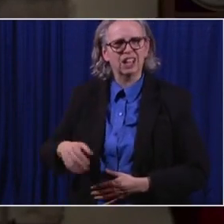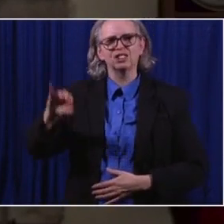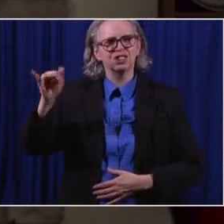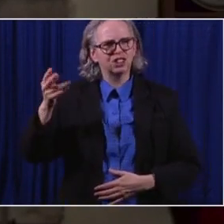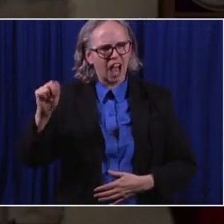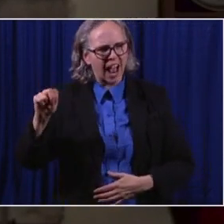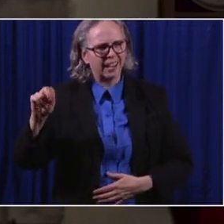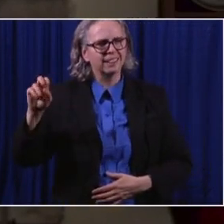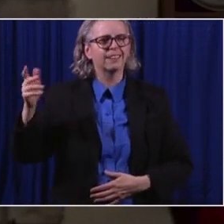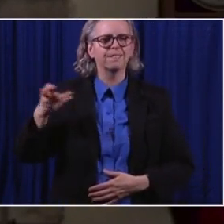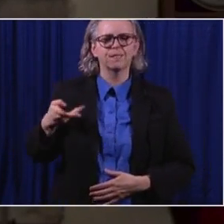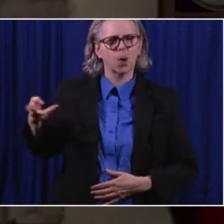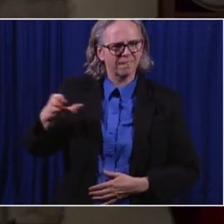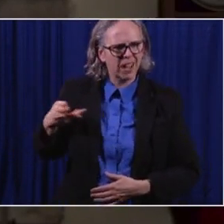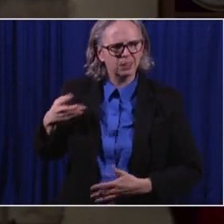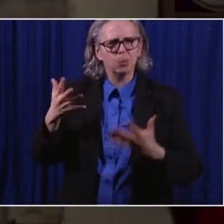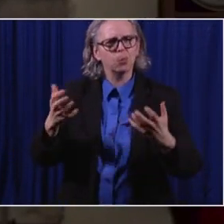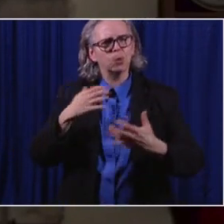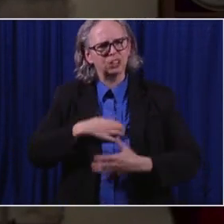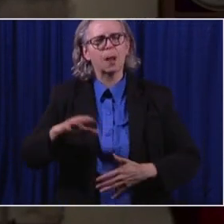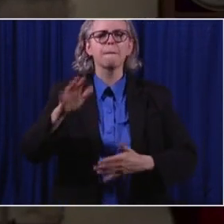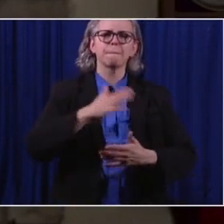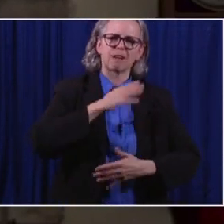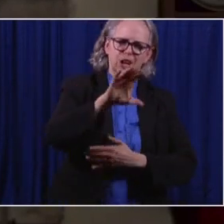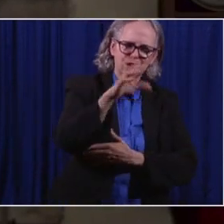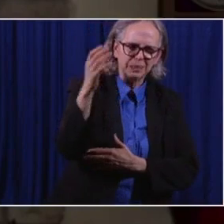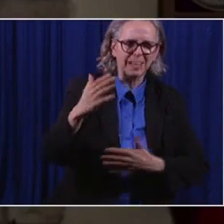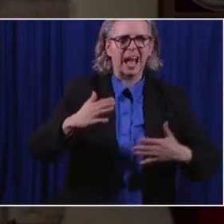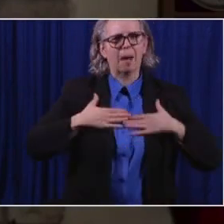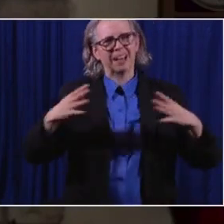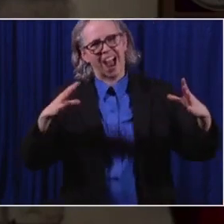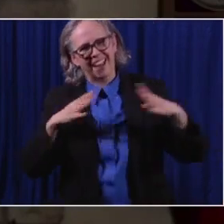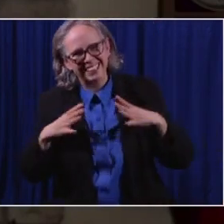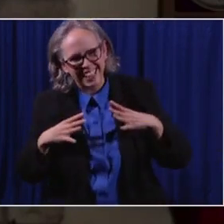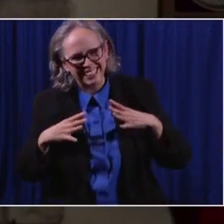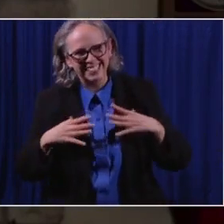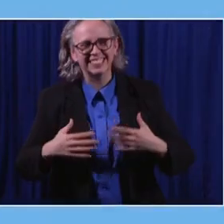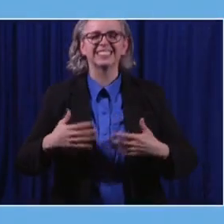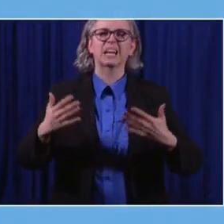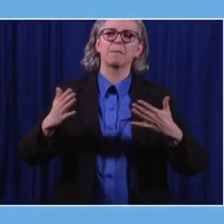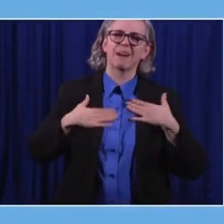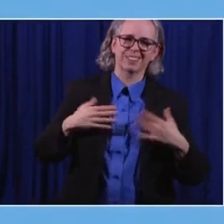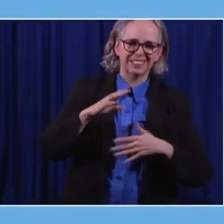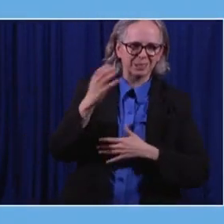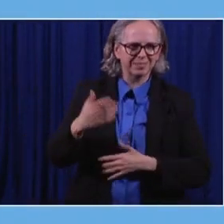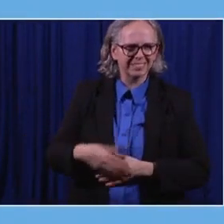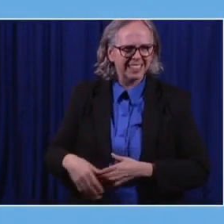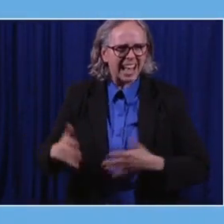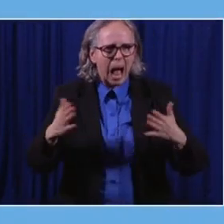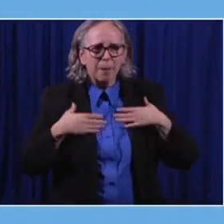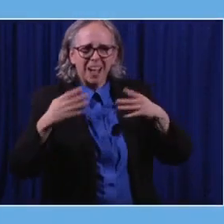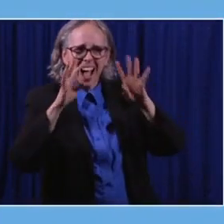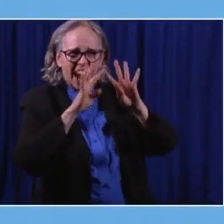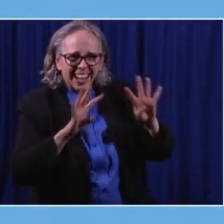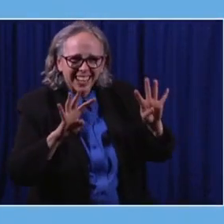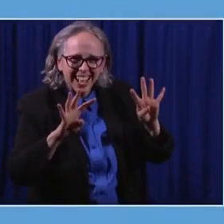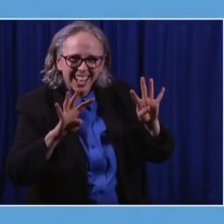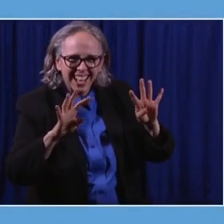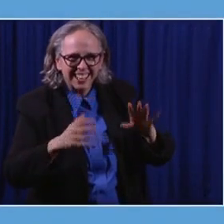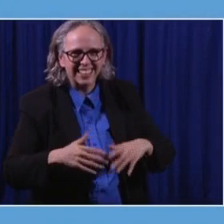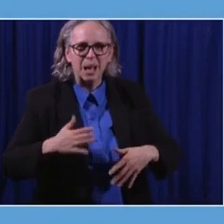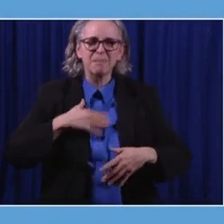very Merry Christmas, Happy Holiday Season. We'll hear these messages. Happy Hanukkah, Merry Christmas, Happy Holidays to you